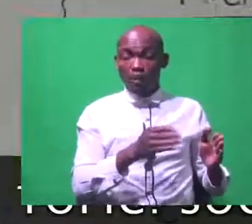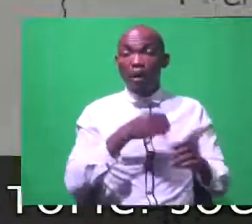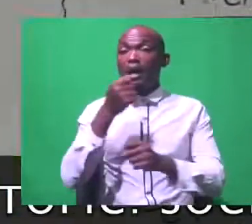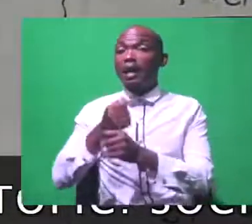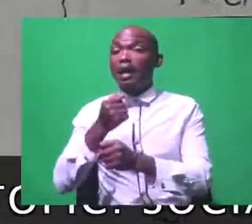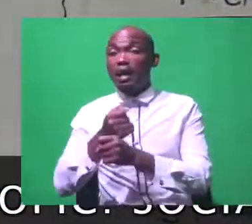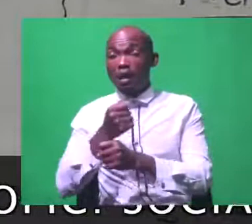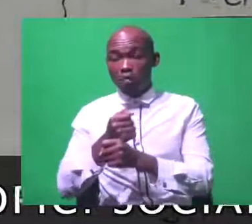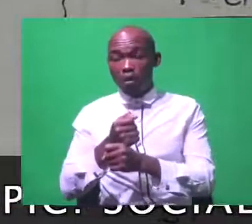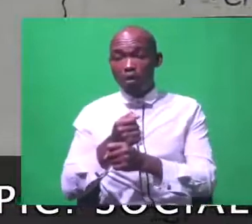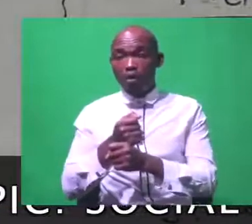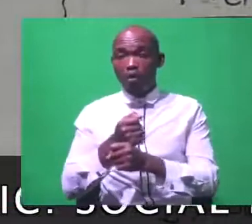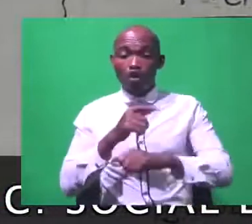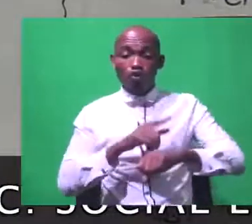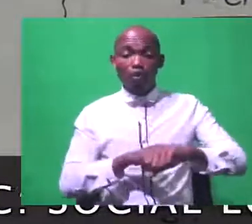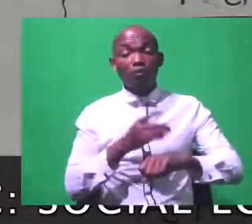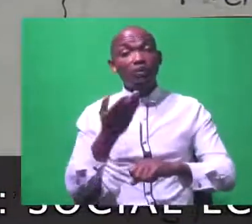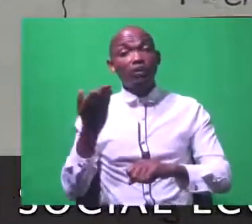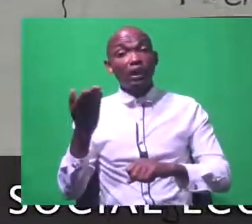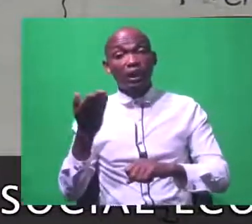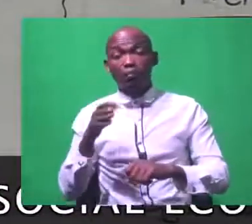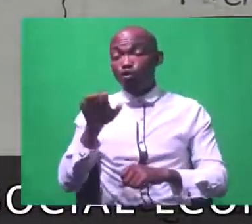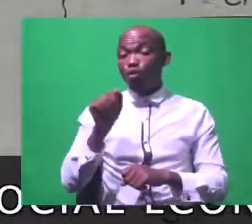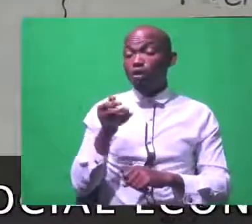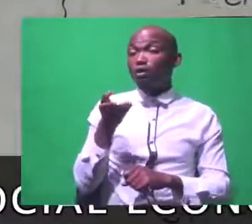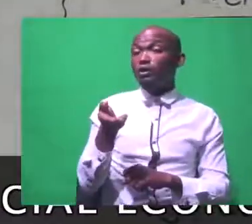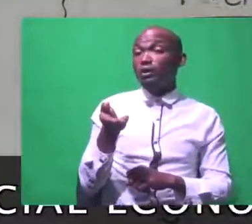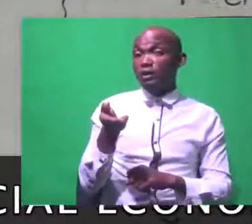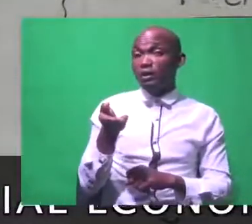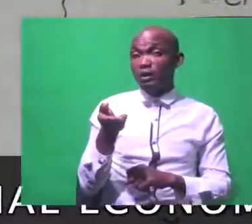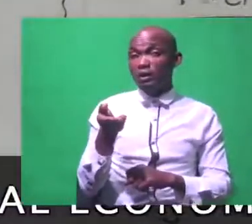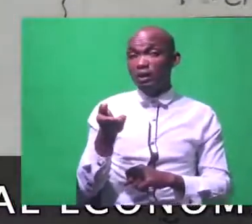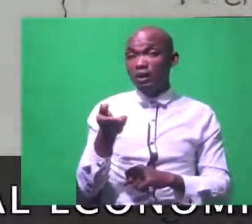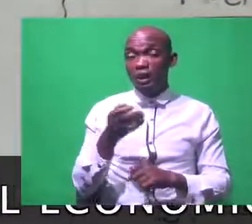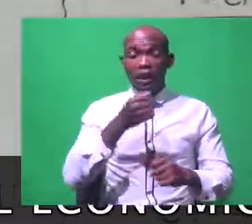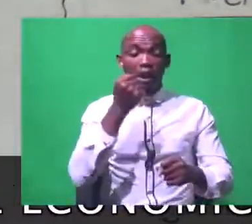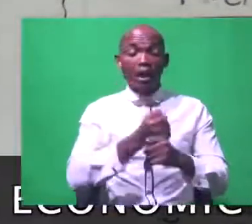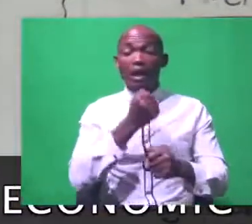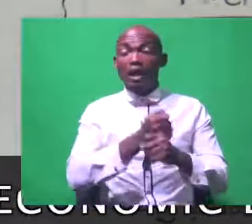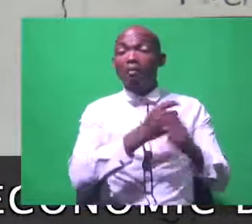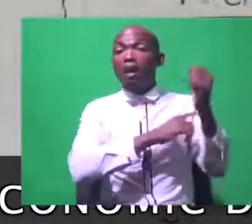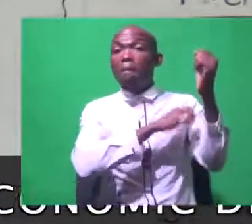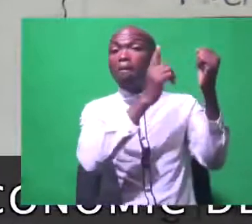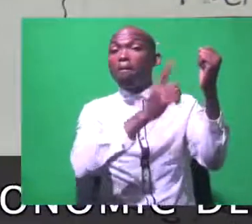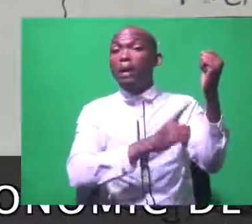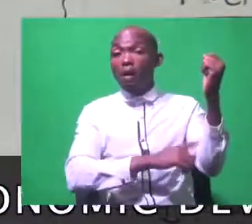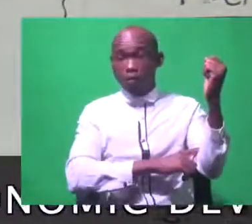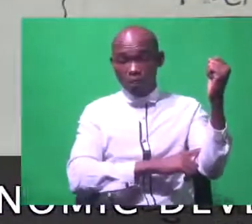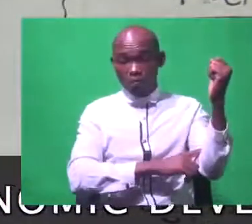labor. Or sometimes we can call it labor power.